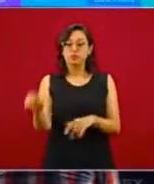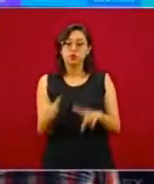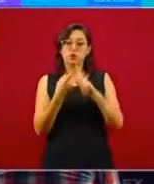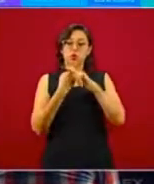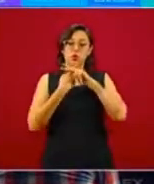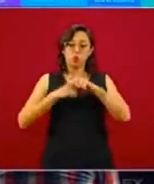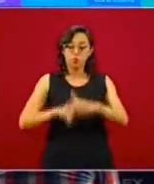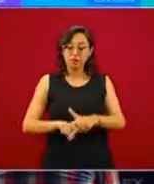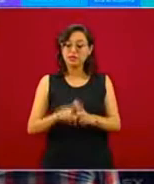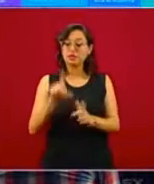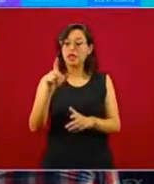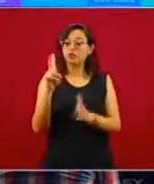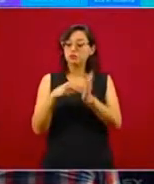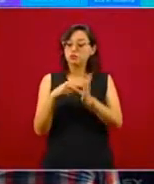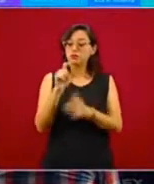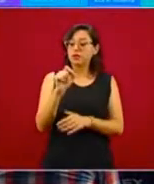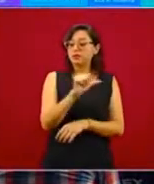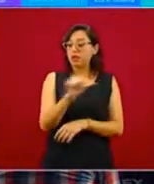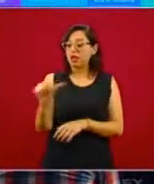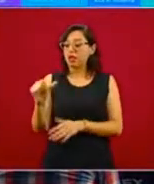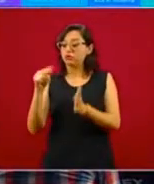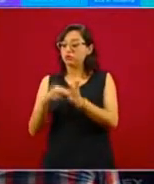2019-2020 and getting started with